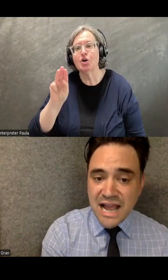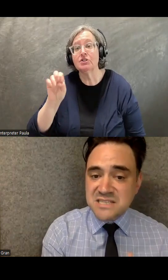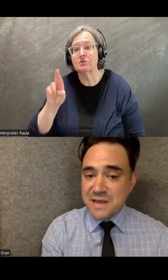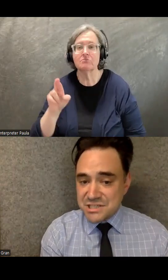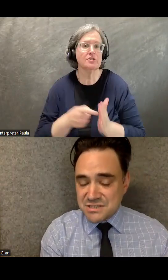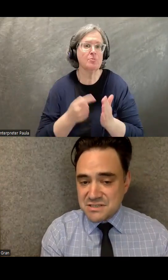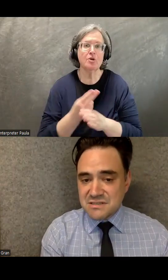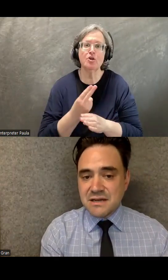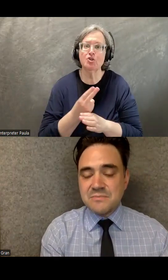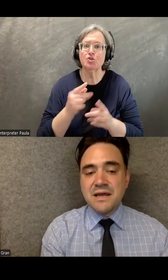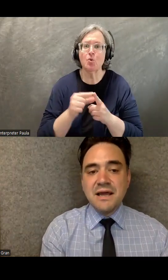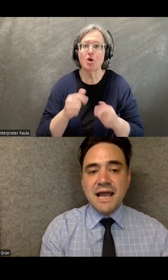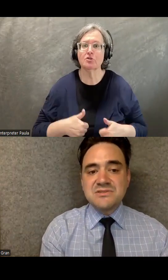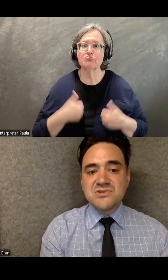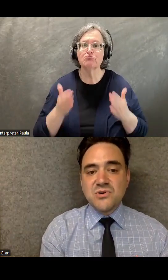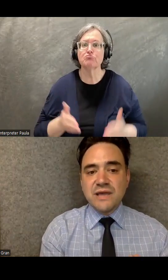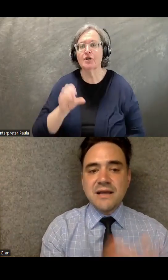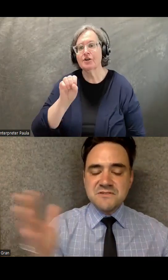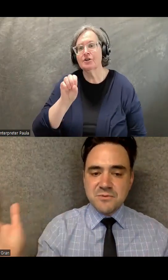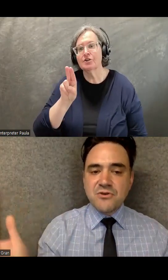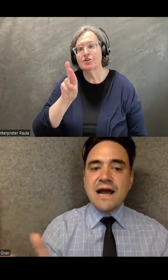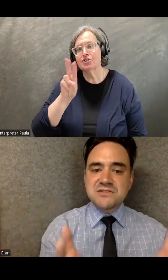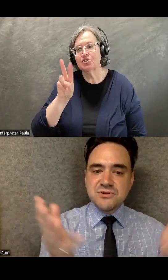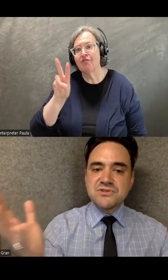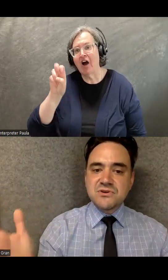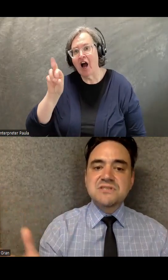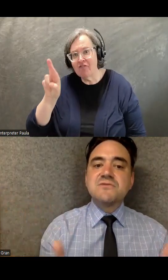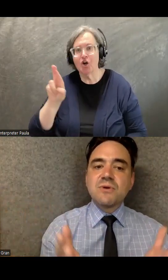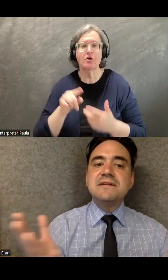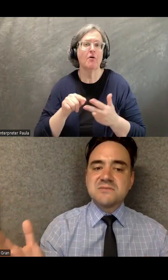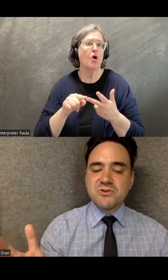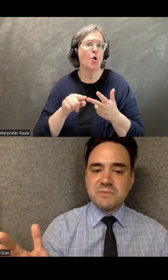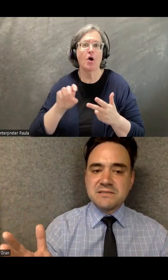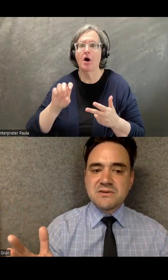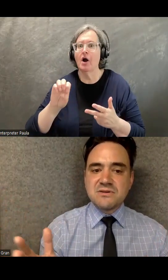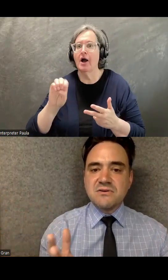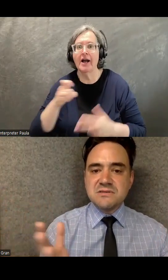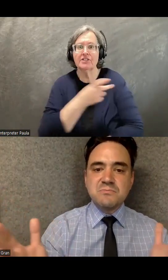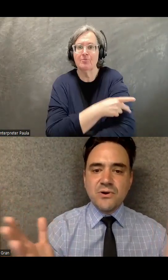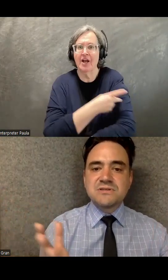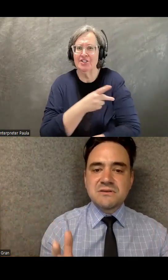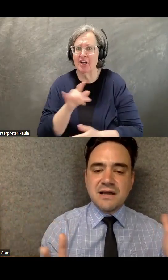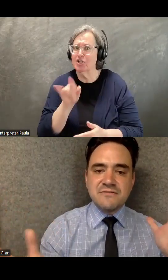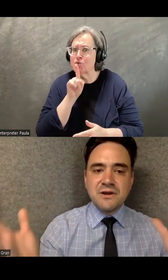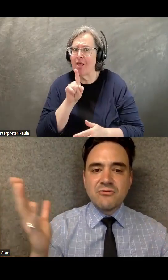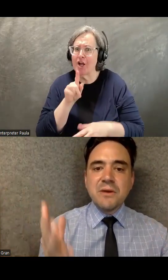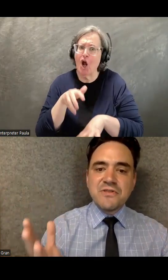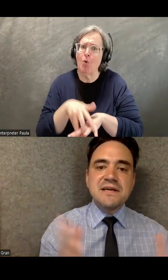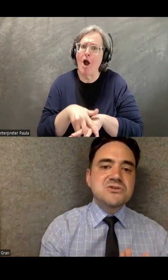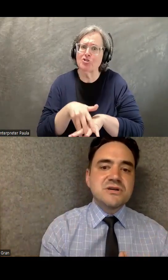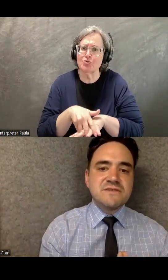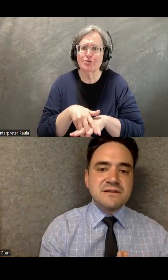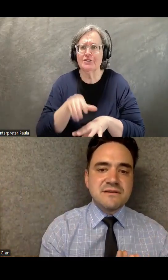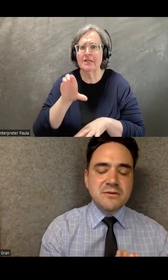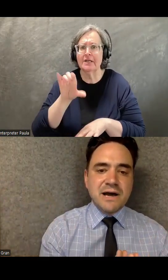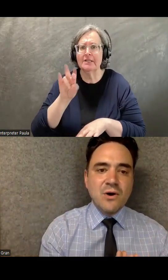survivors or ex-patients. And so it comes from a grassroots sort of civil rights movement. So it's always important to kind of remember the